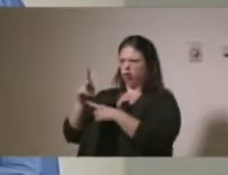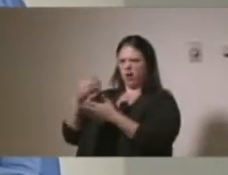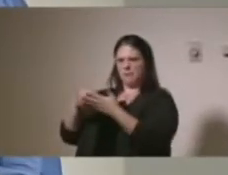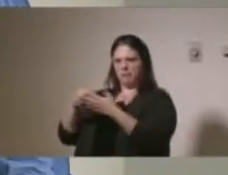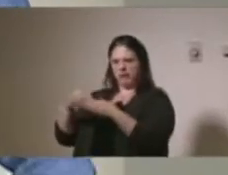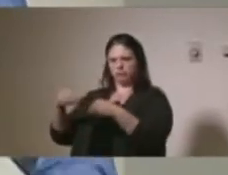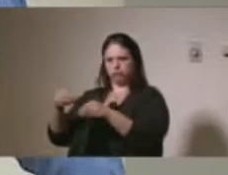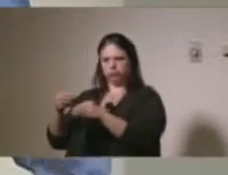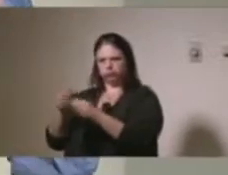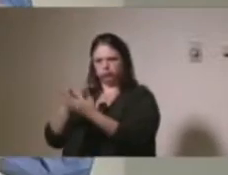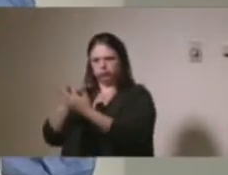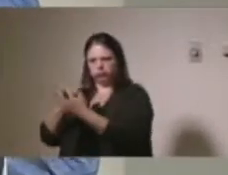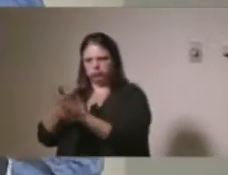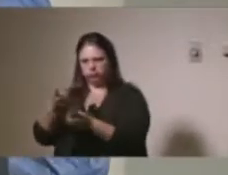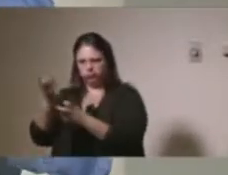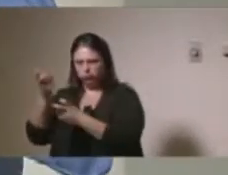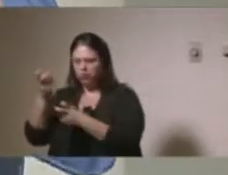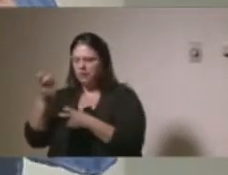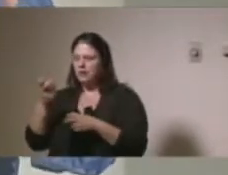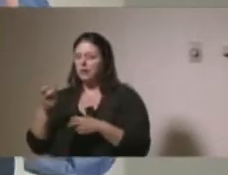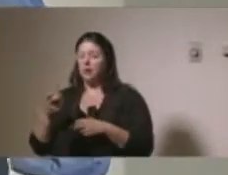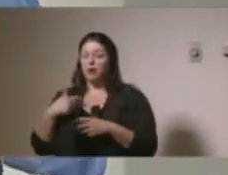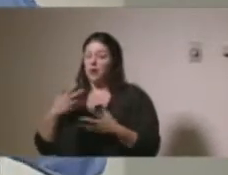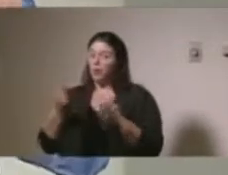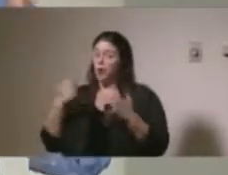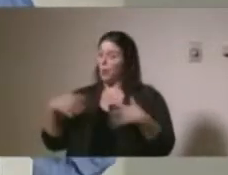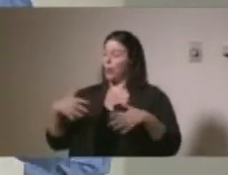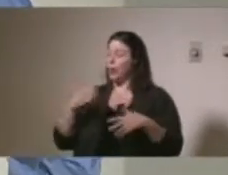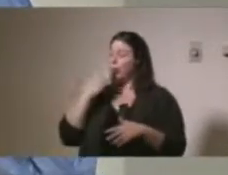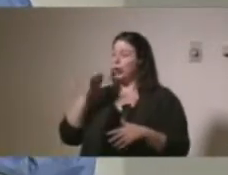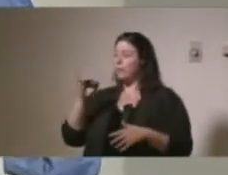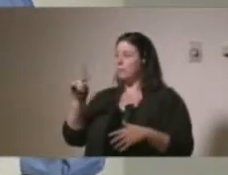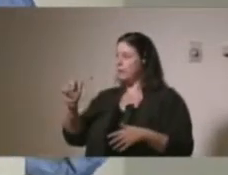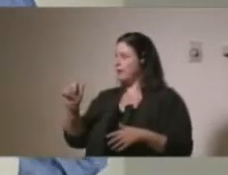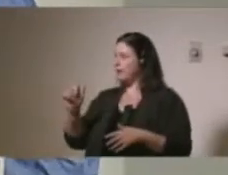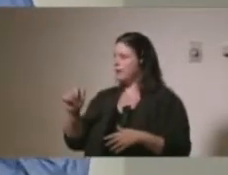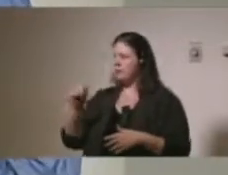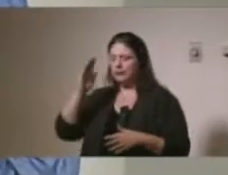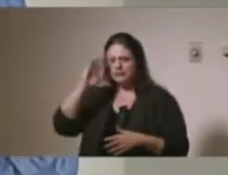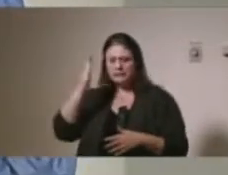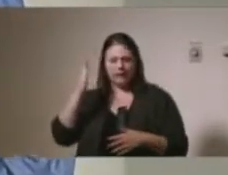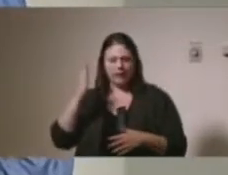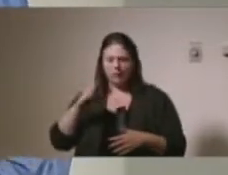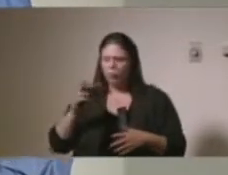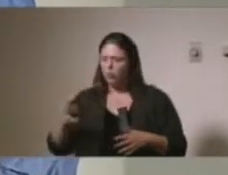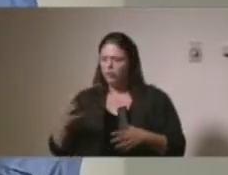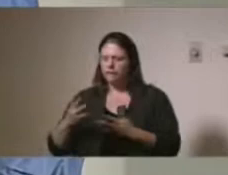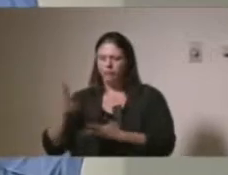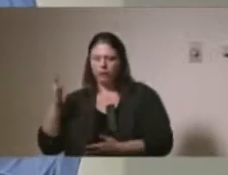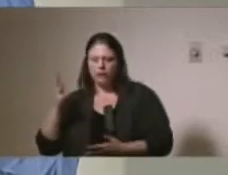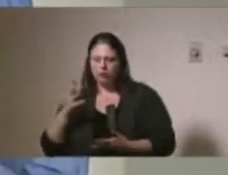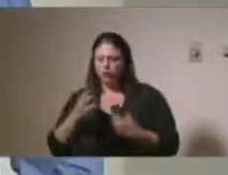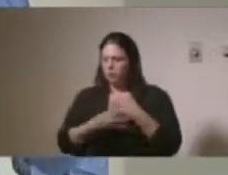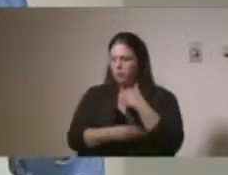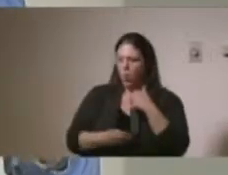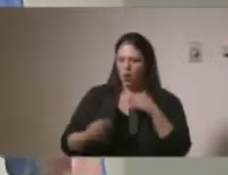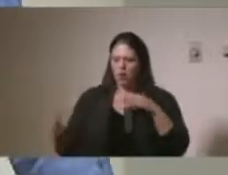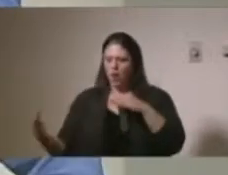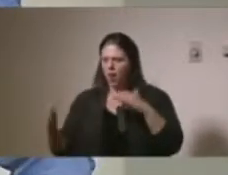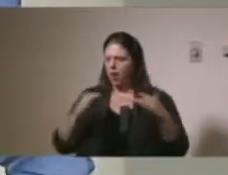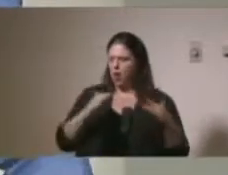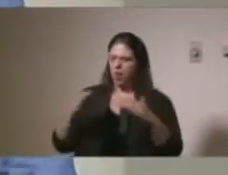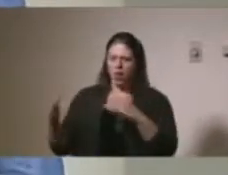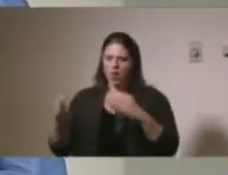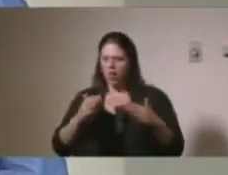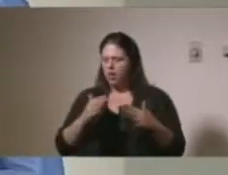media out of it. And in Windsor, it's like this class war is just constantly going. And it was interesting that even the comments in the